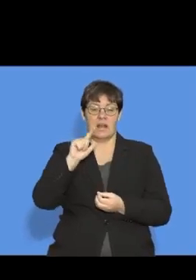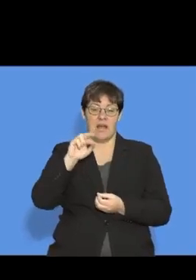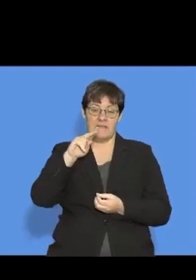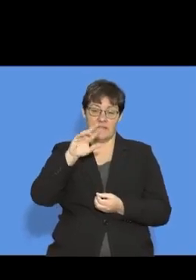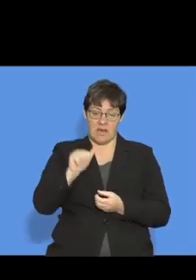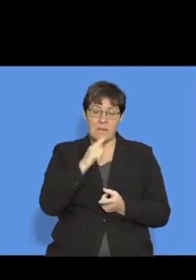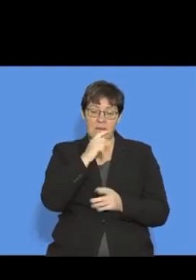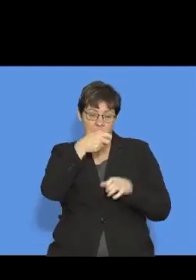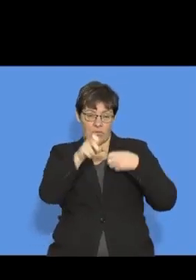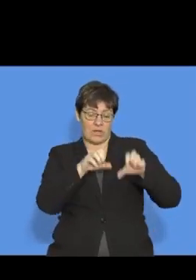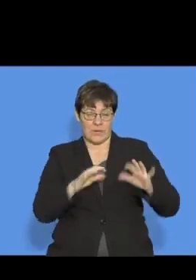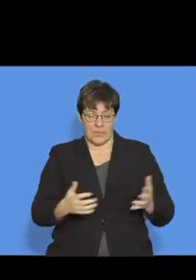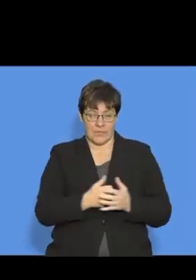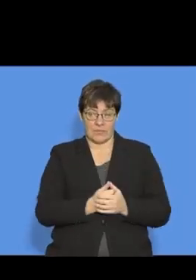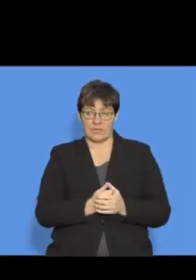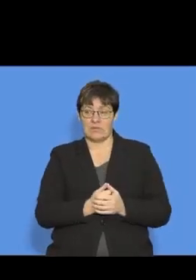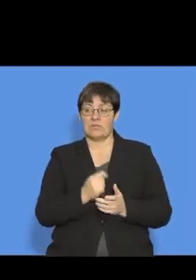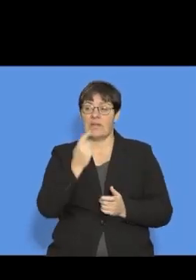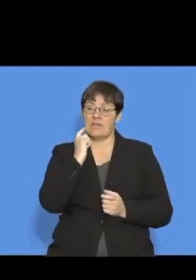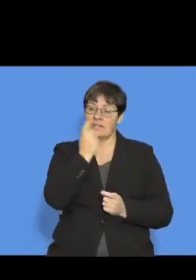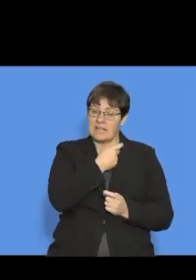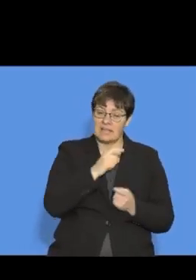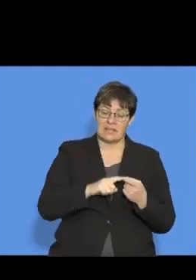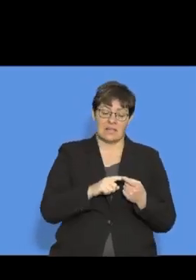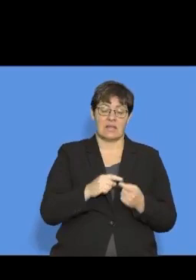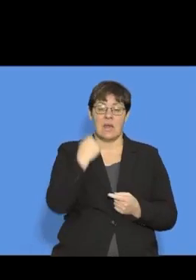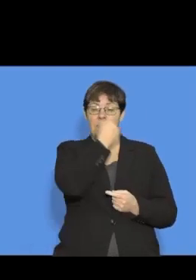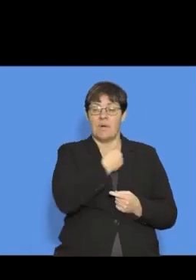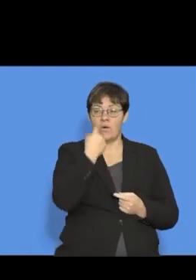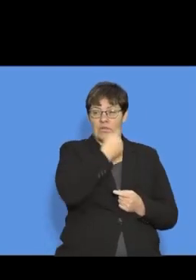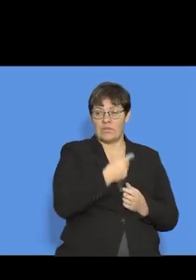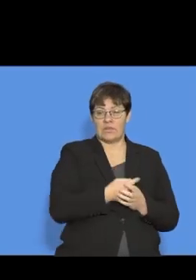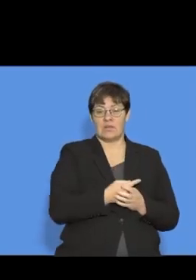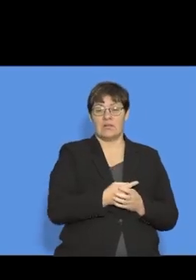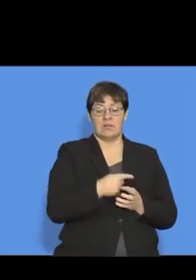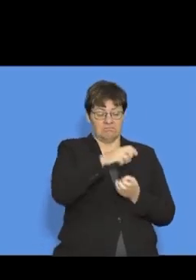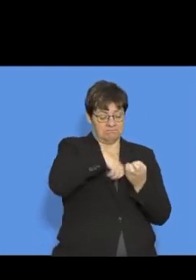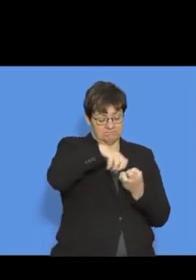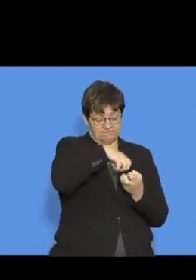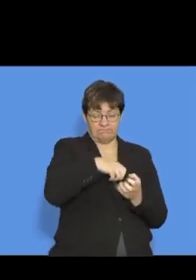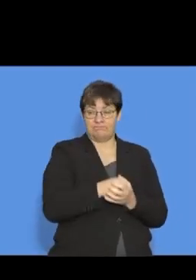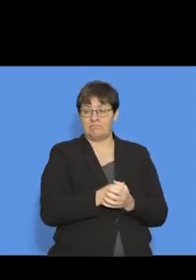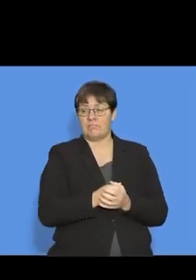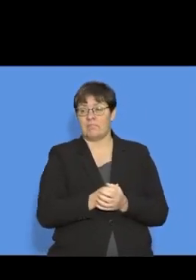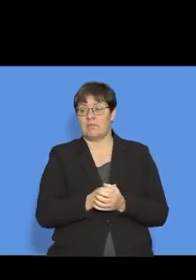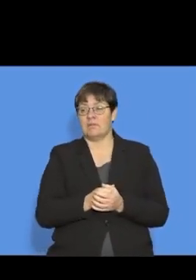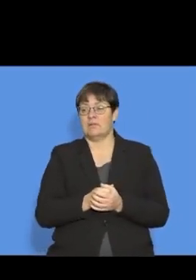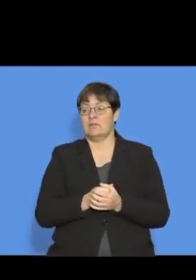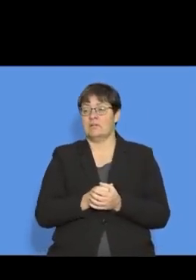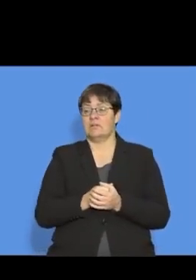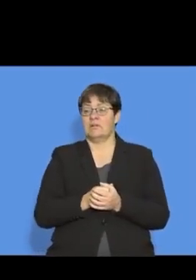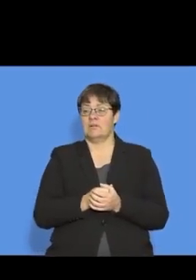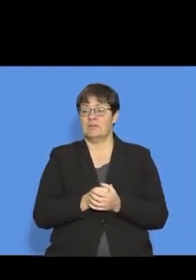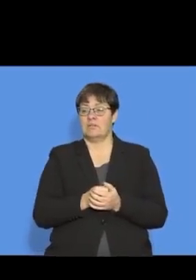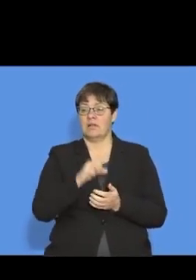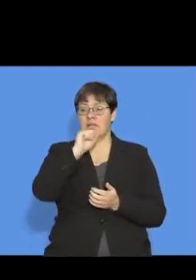down physically. So in the mouth you've got teeth, you've got the mouth cavity in which the food is mixed up with saliva. And